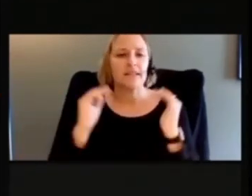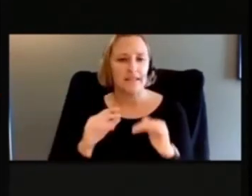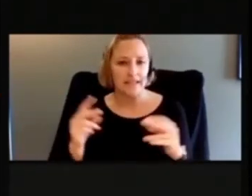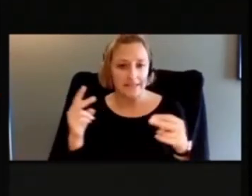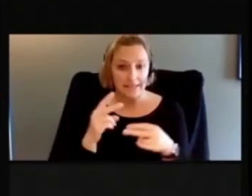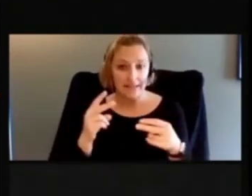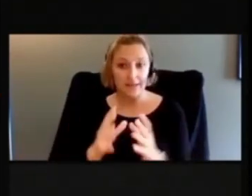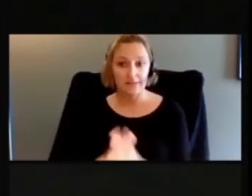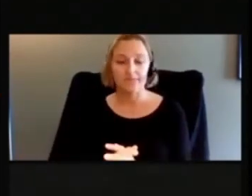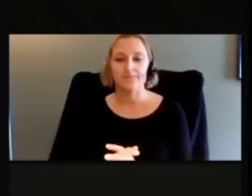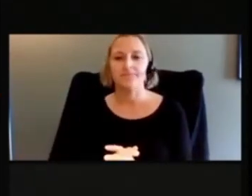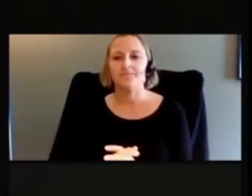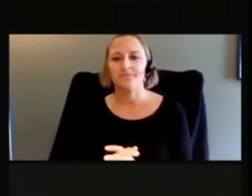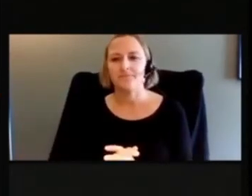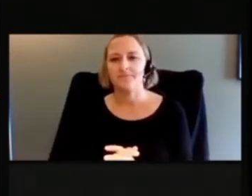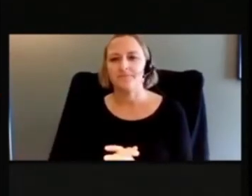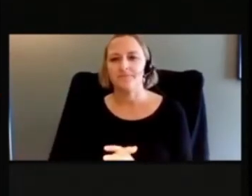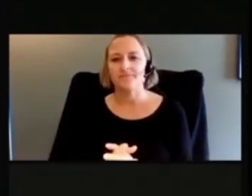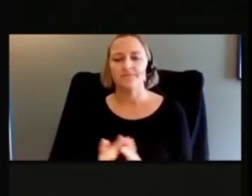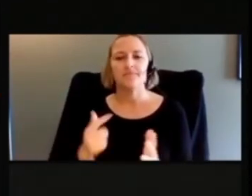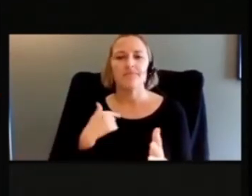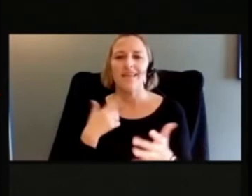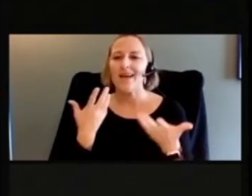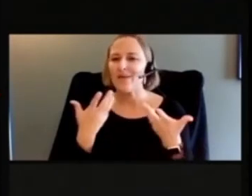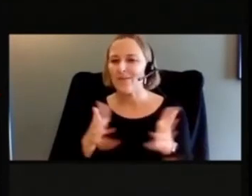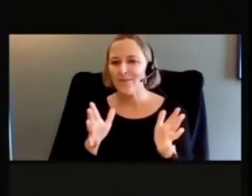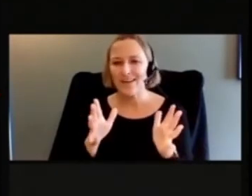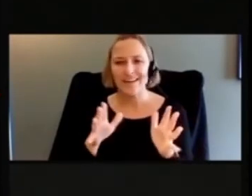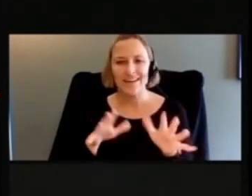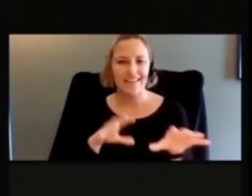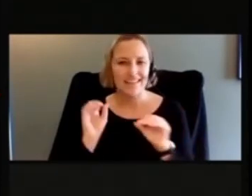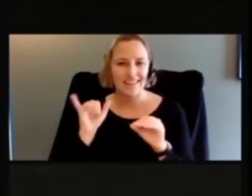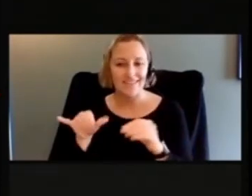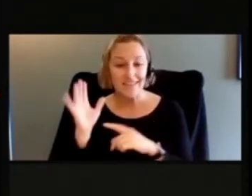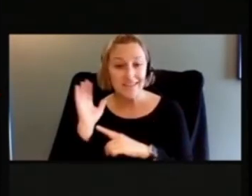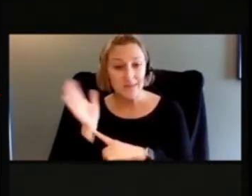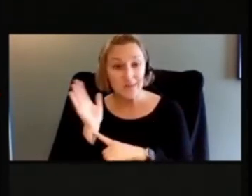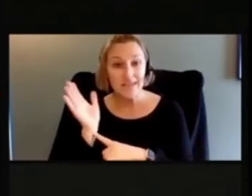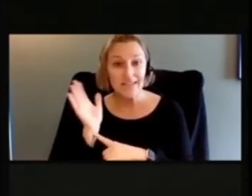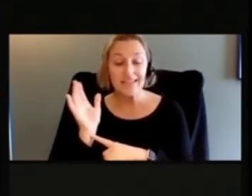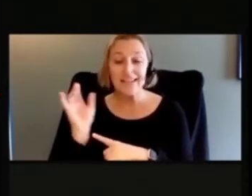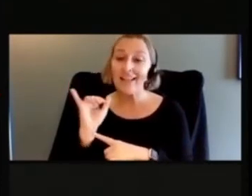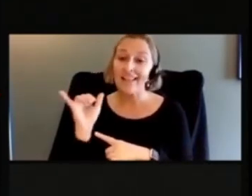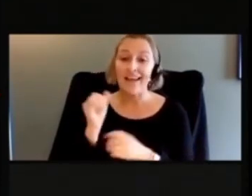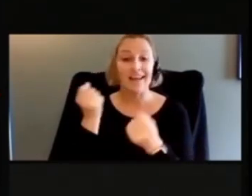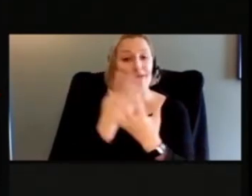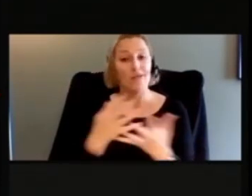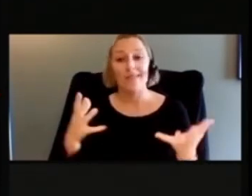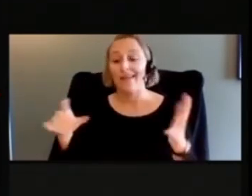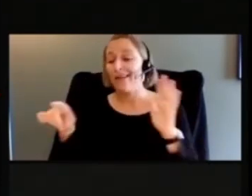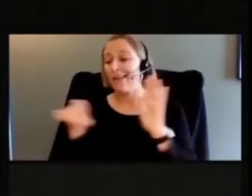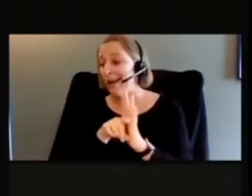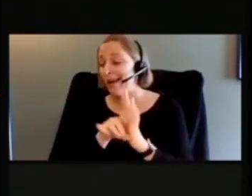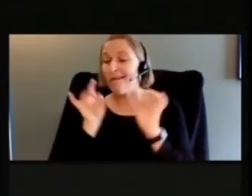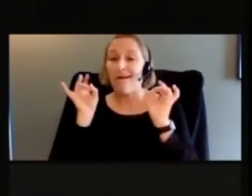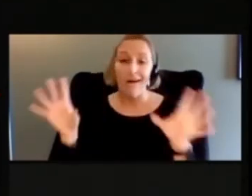So I never want to leave a presentation as if all is doomed, right? There is